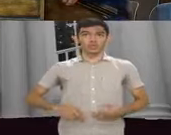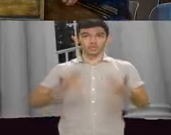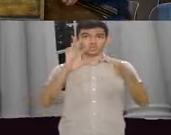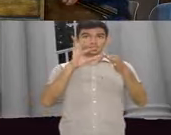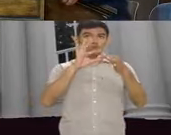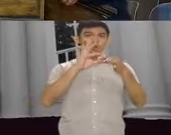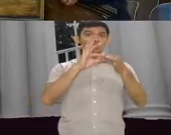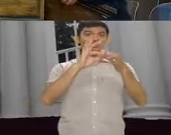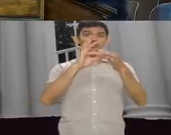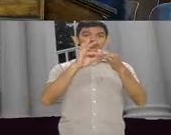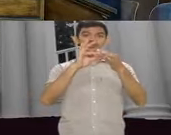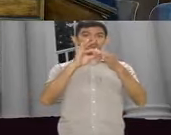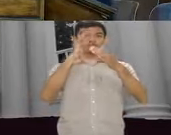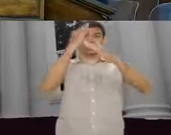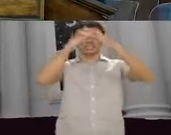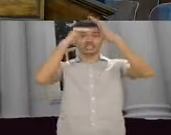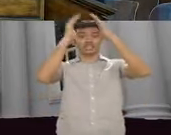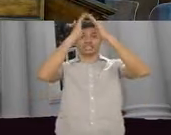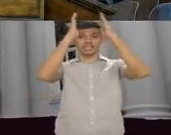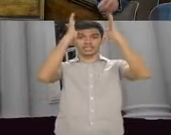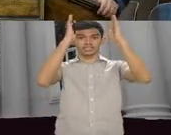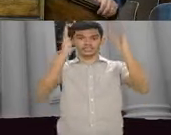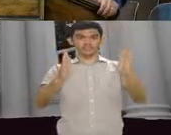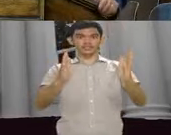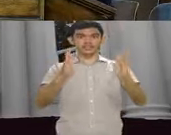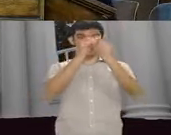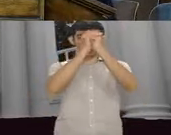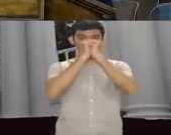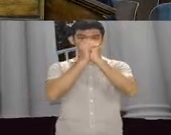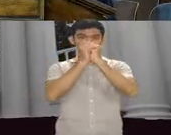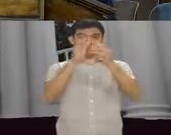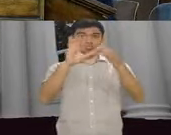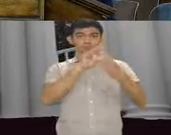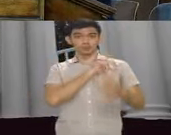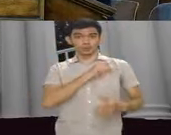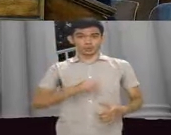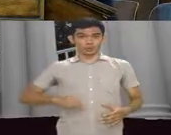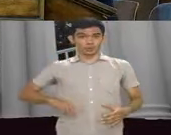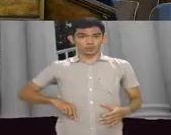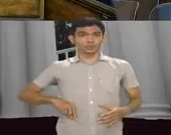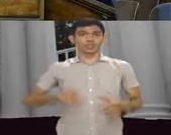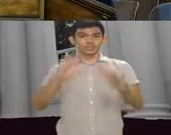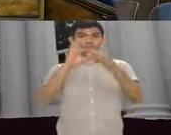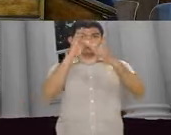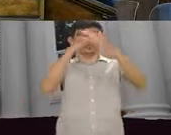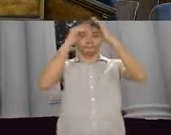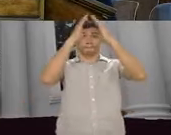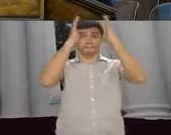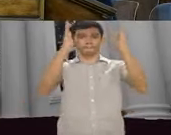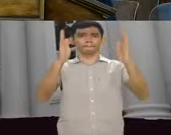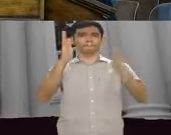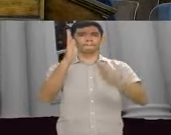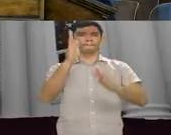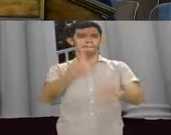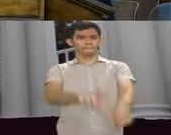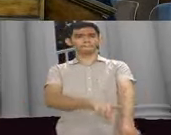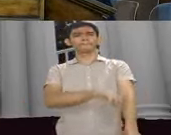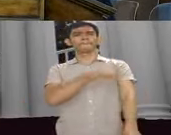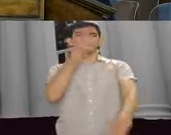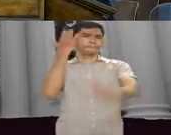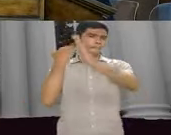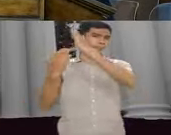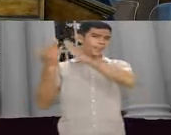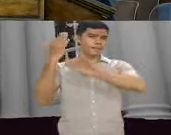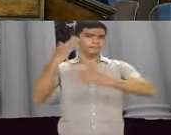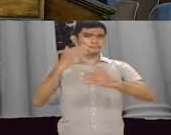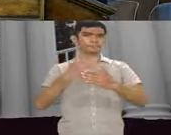ni. The worship of the Queen of Heaven, dugay na. And that is, it has been passed on from